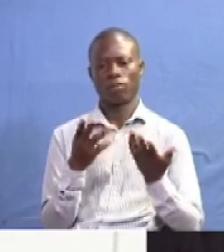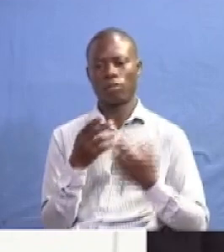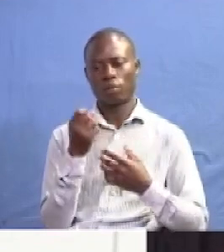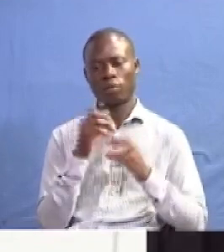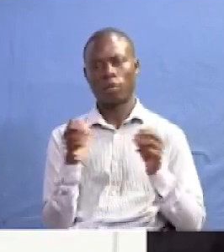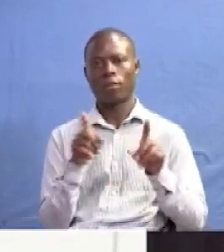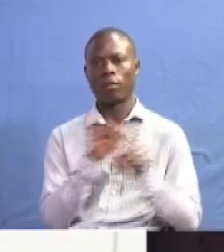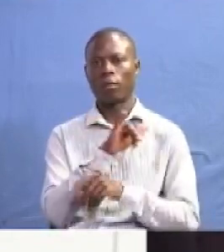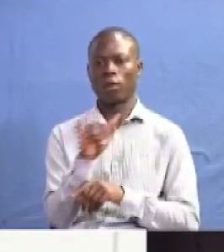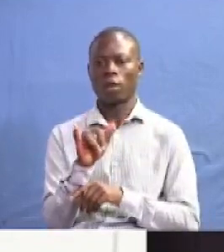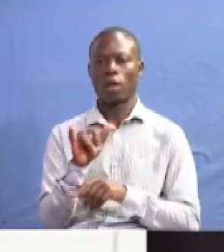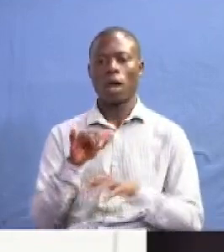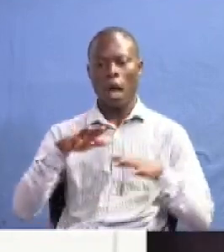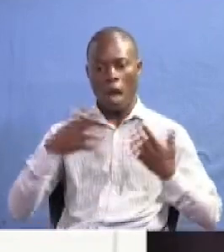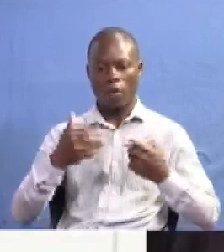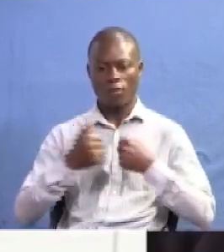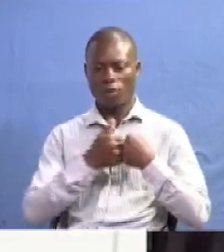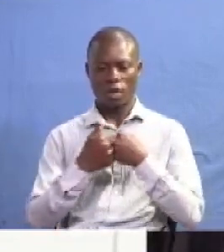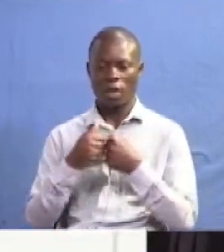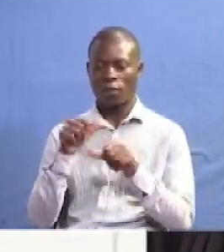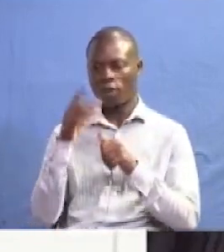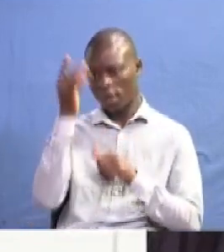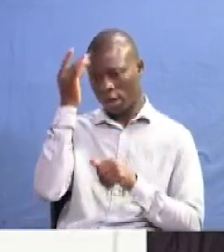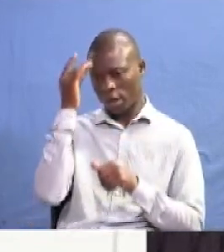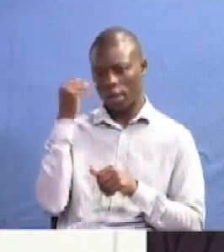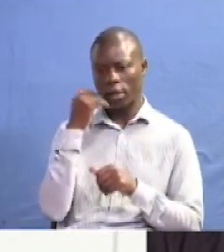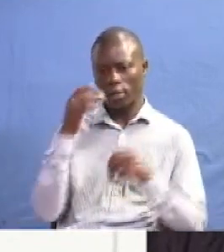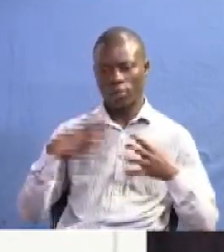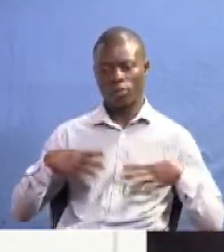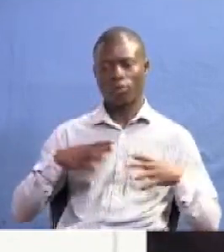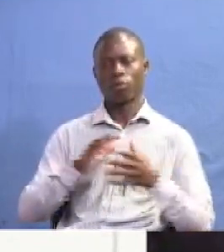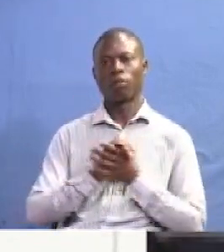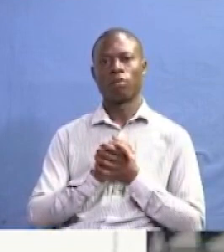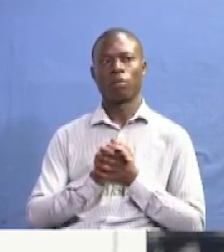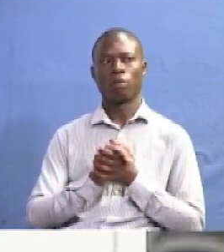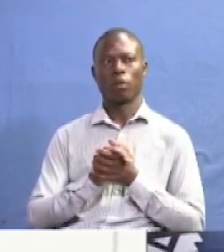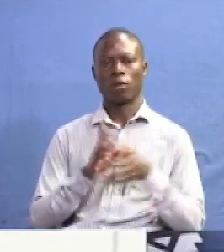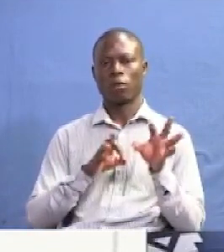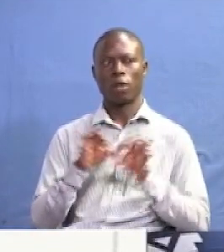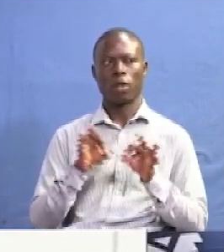This has caused a great challenge to the endometriosis patients. If I get a prescription,